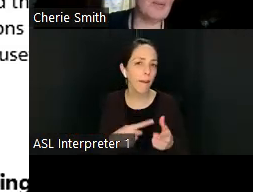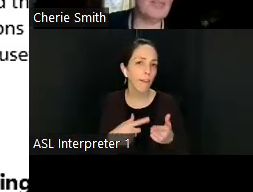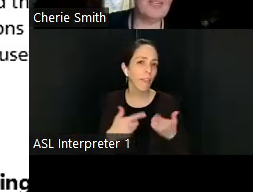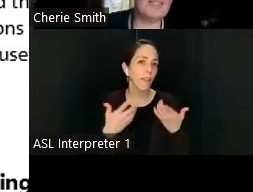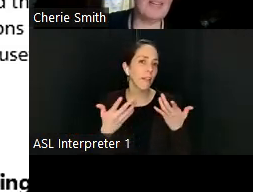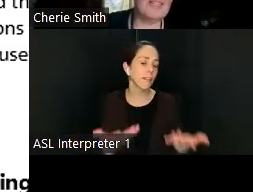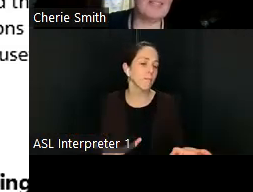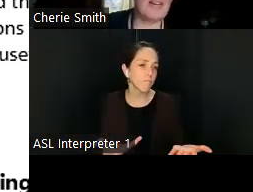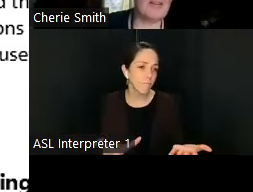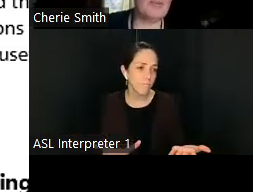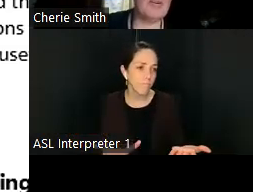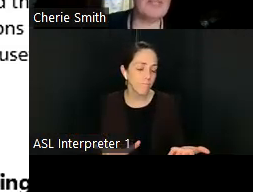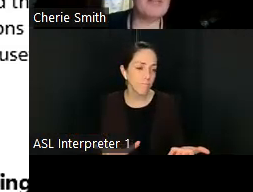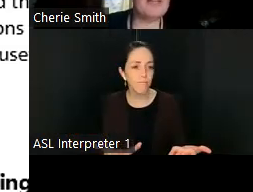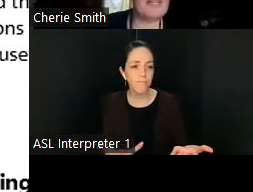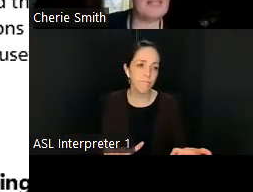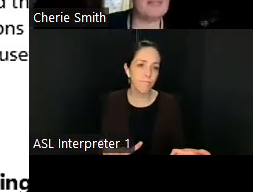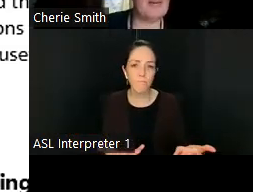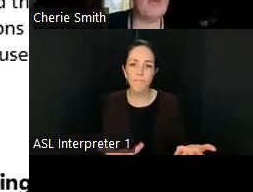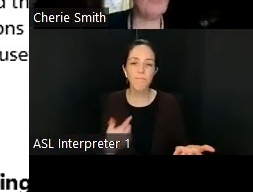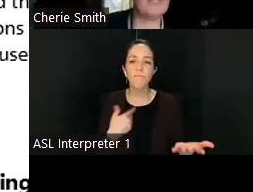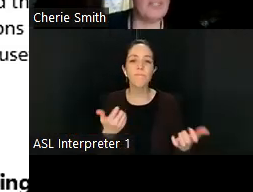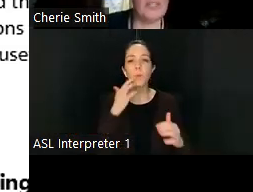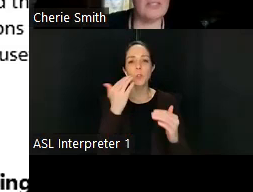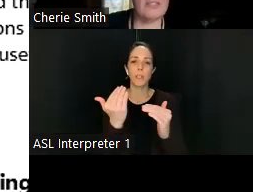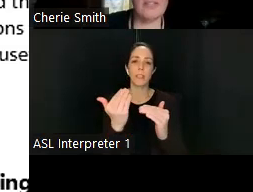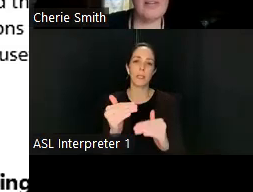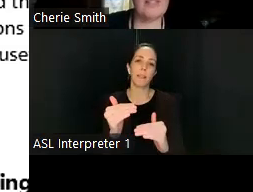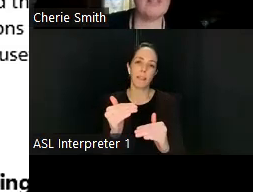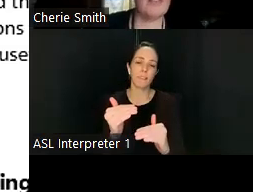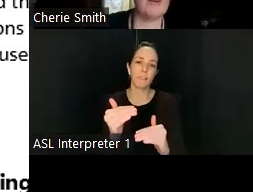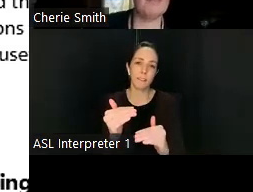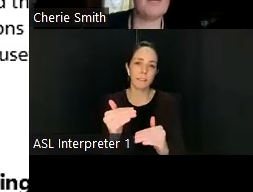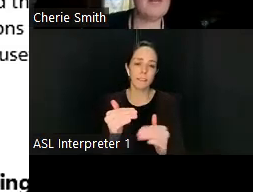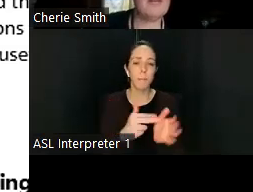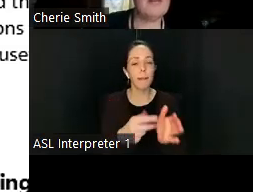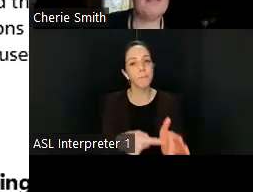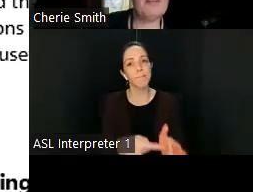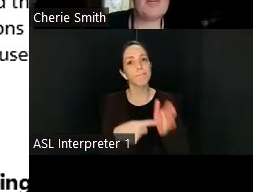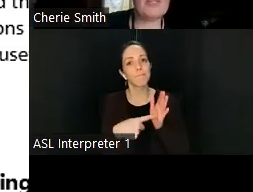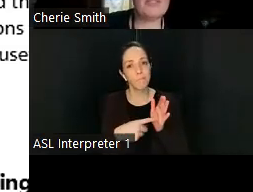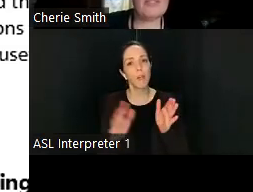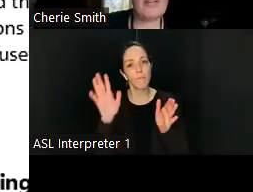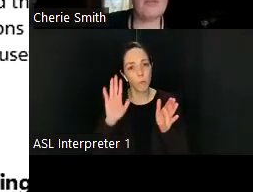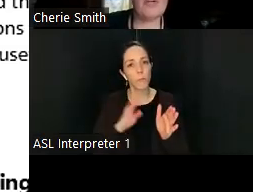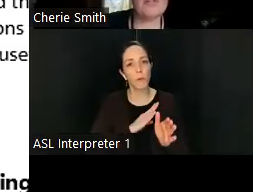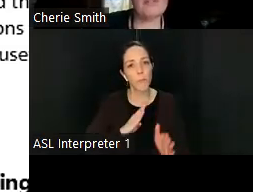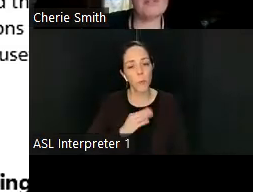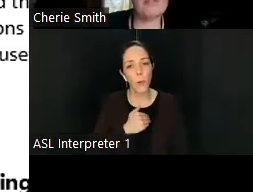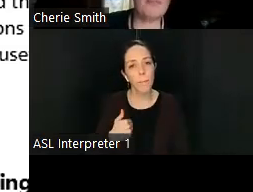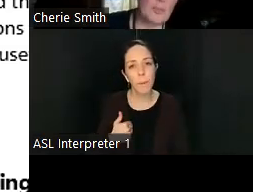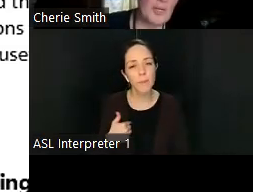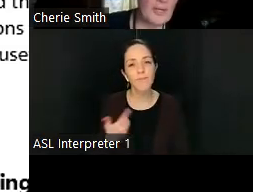I guess what I'm trying to say is I wouldn't want to limit it by only just selecting from members that